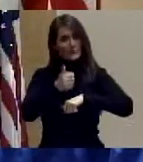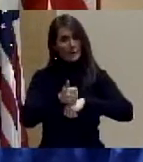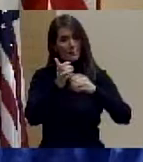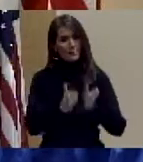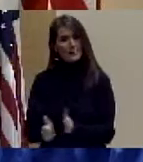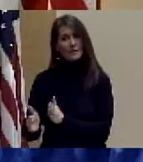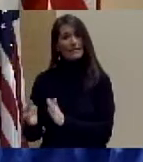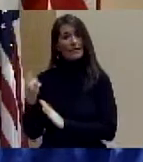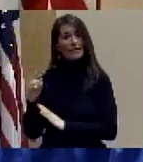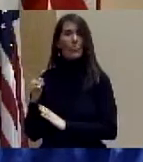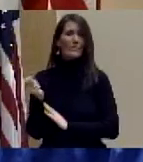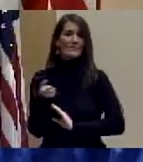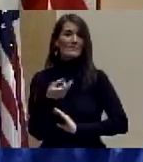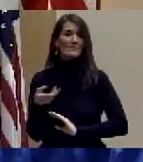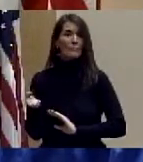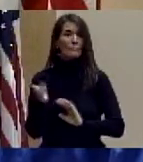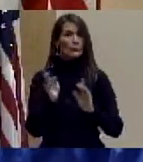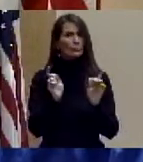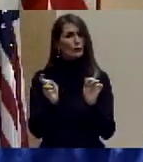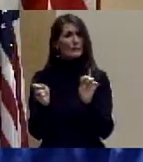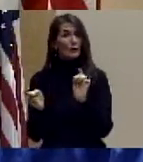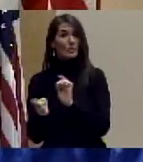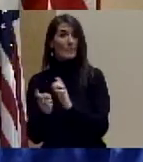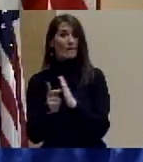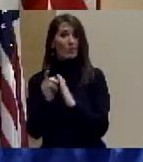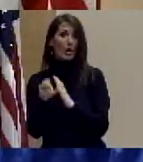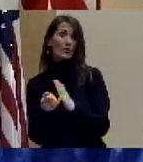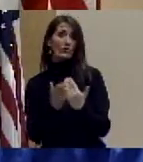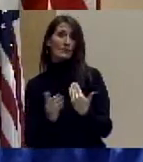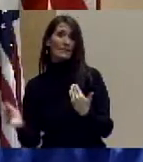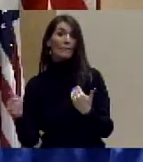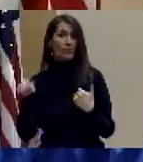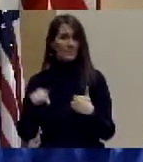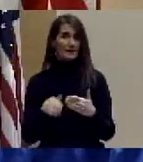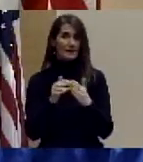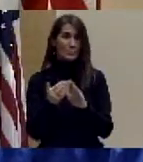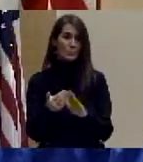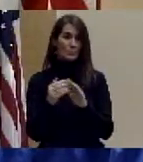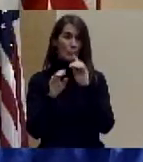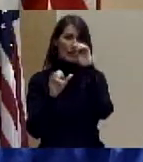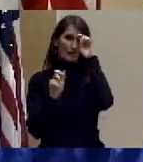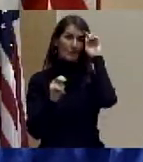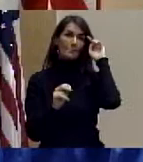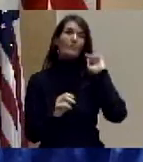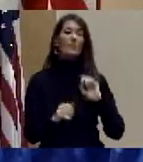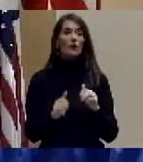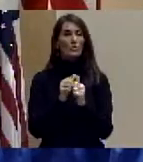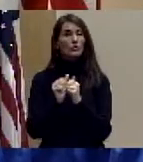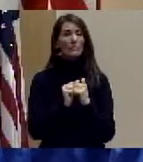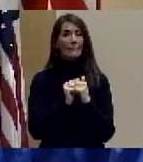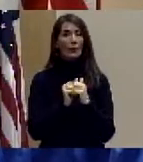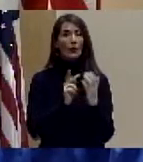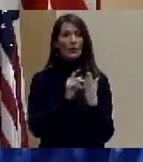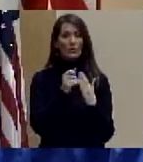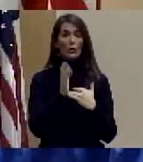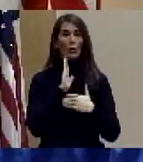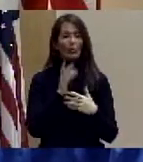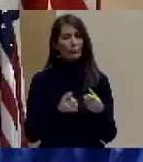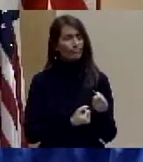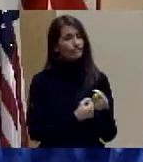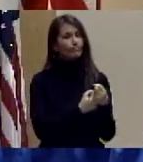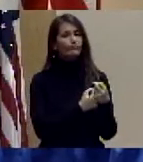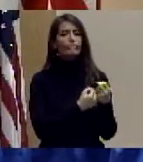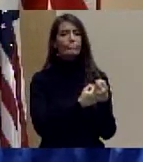for what will be several transformative projects for the town of Brighton. Together, these projects will reinforce